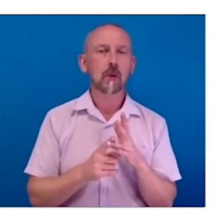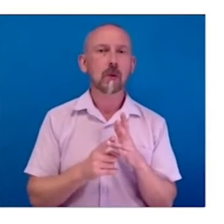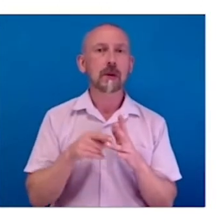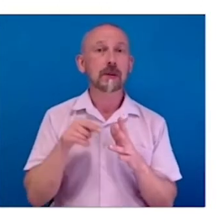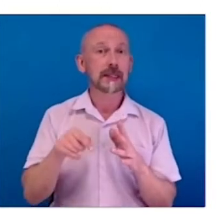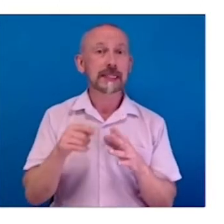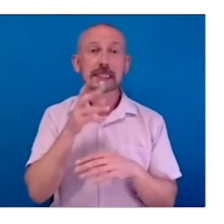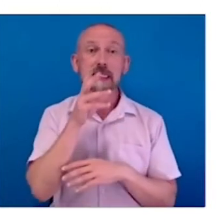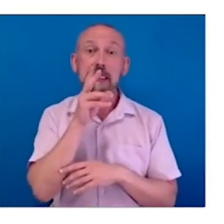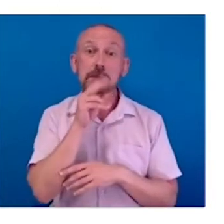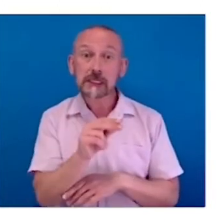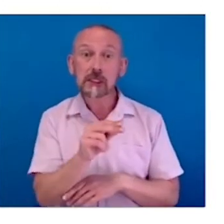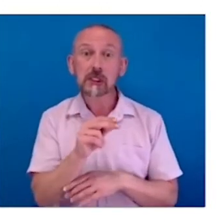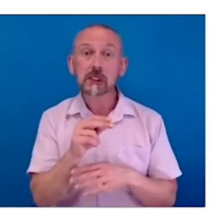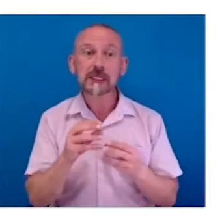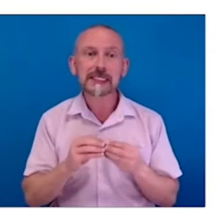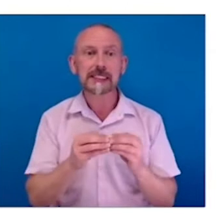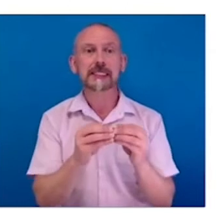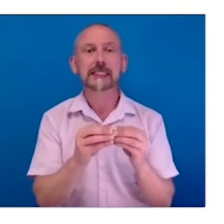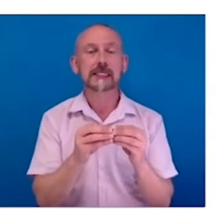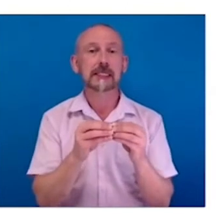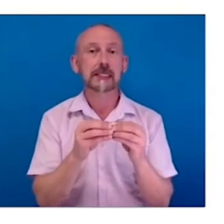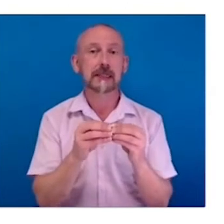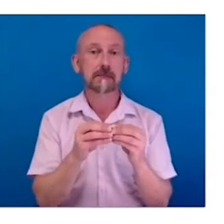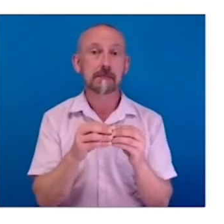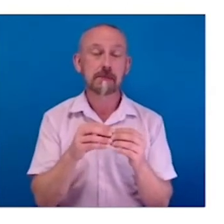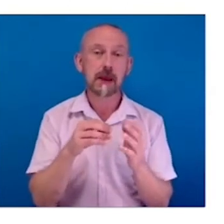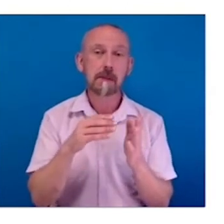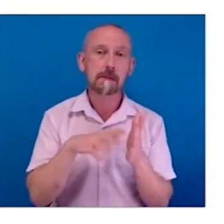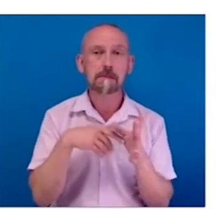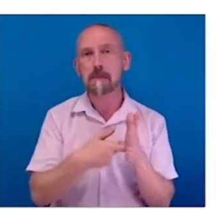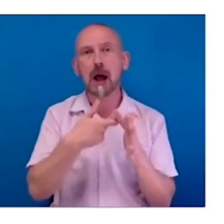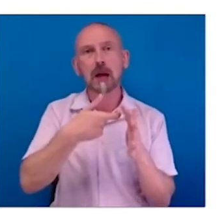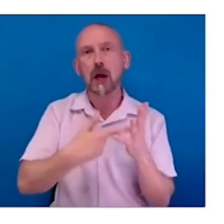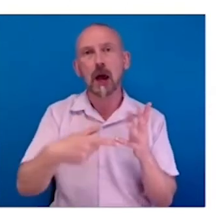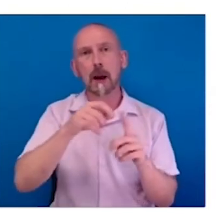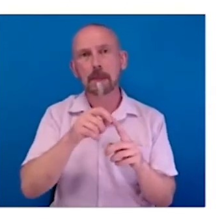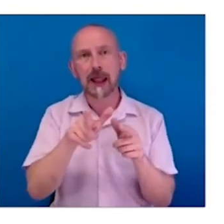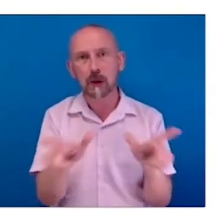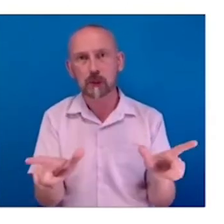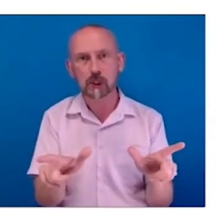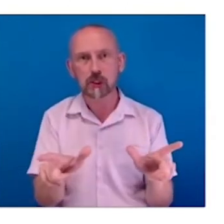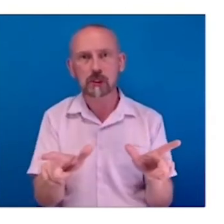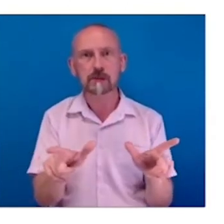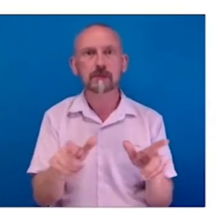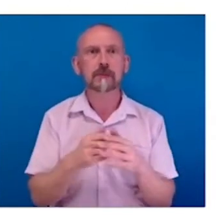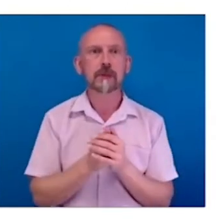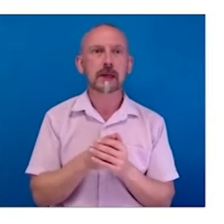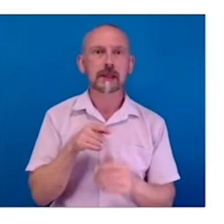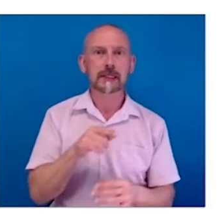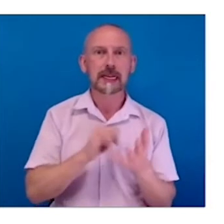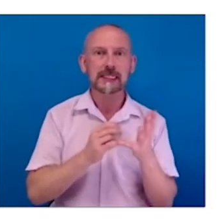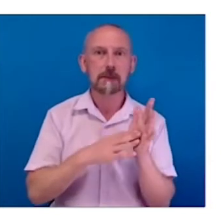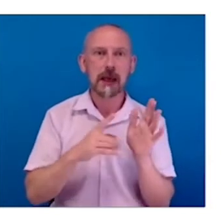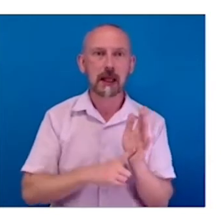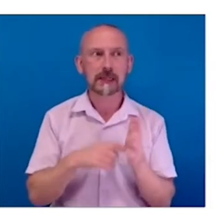Markup Language, or SSML, specifically provides a rich XML-based markup language that